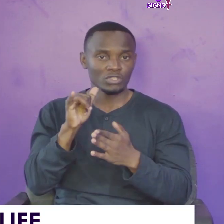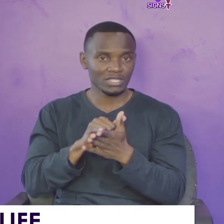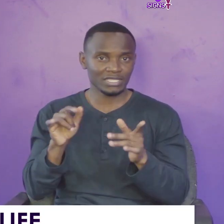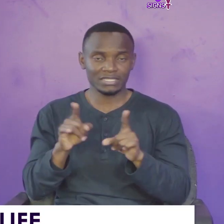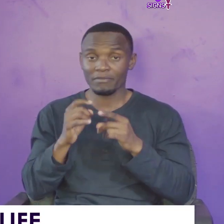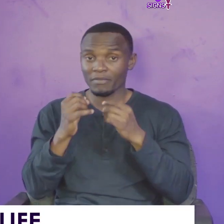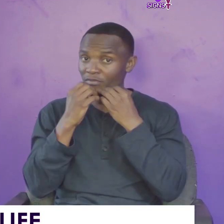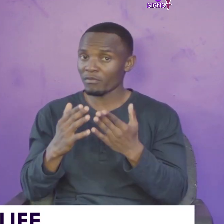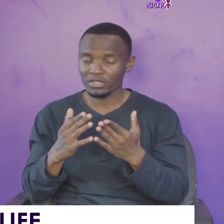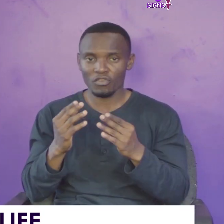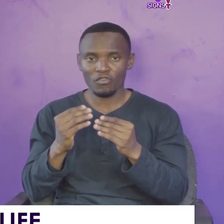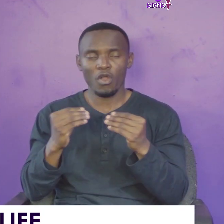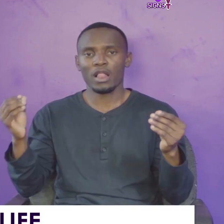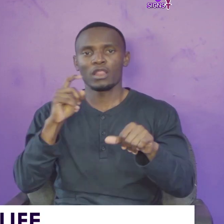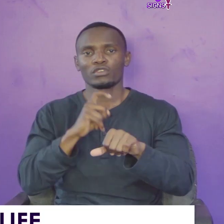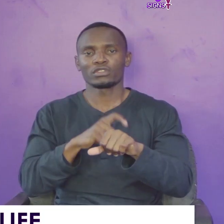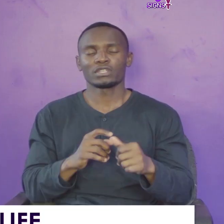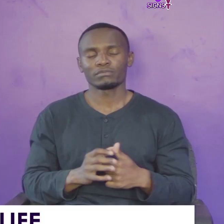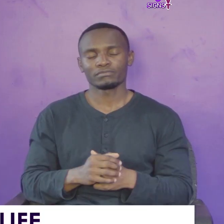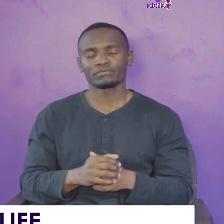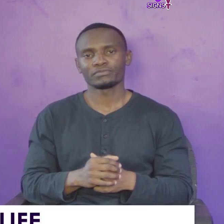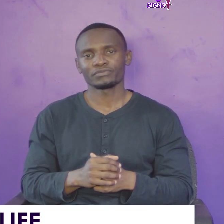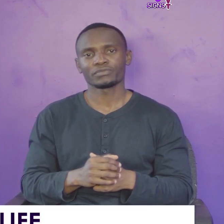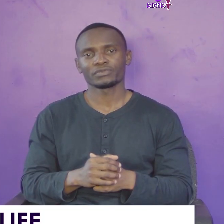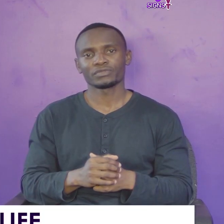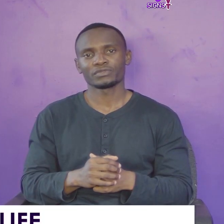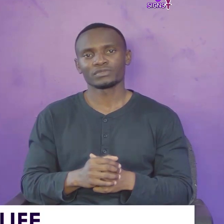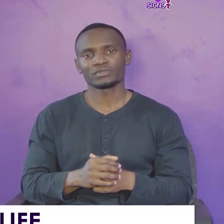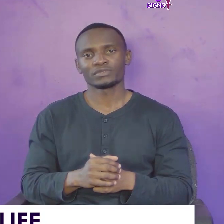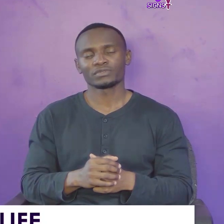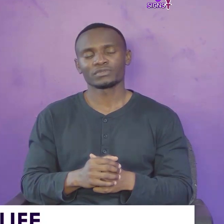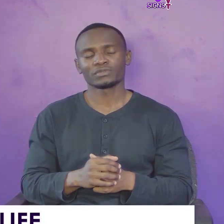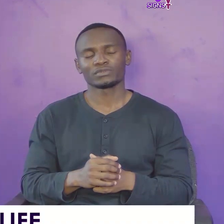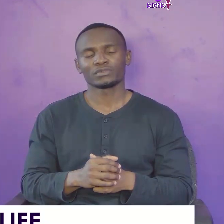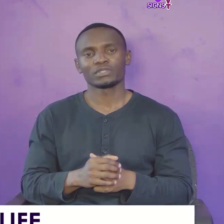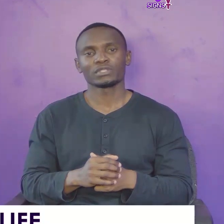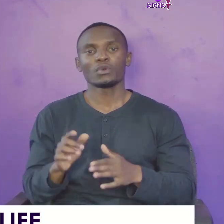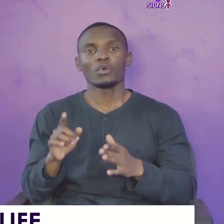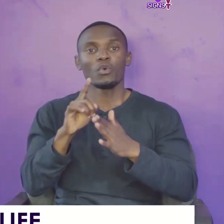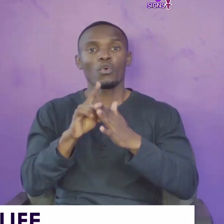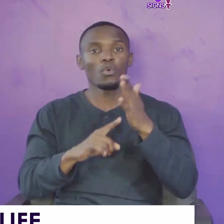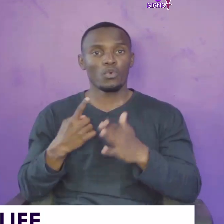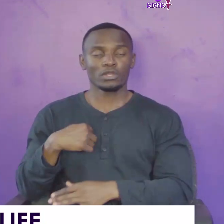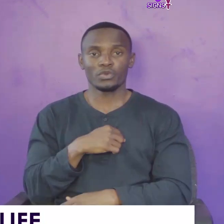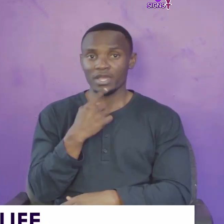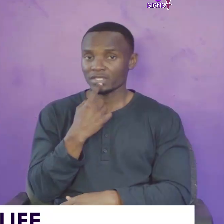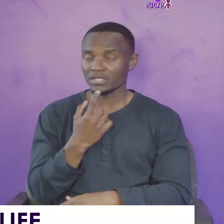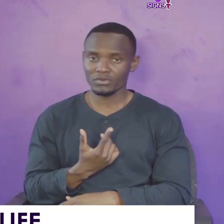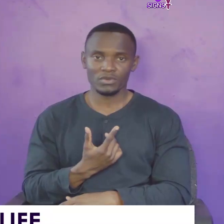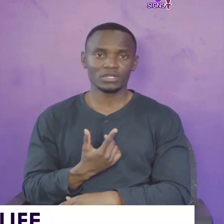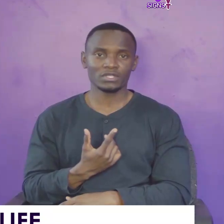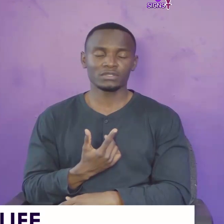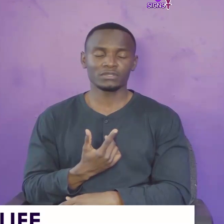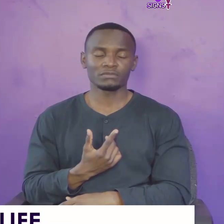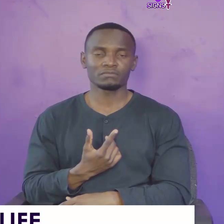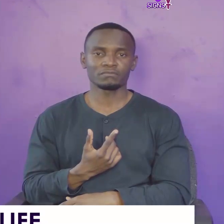then what? Because there's so many C's there. Accuracy. So what we Yeah. are saying is communication. information. Yes,